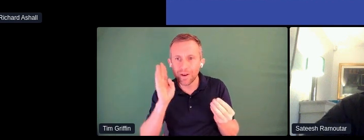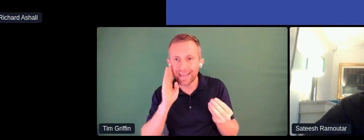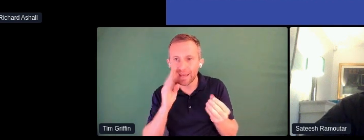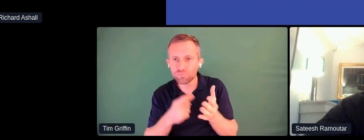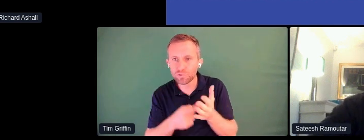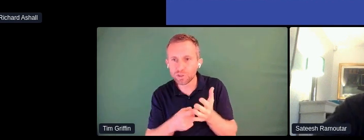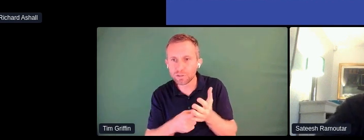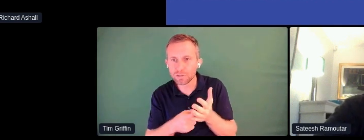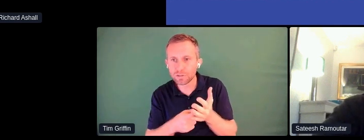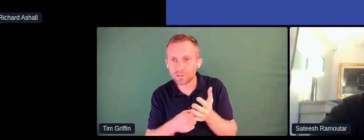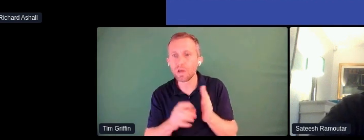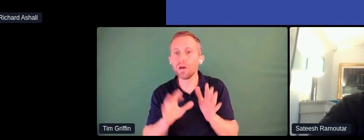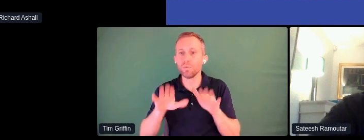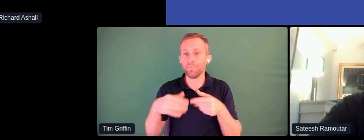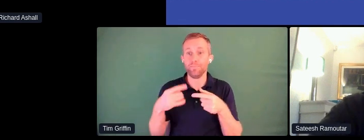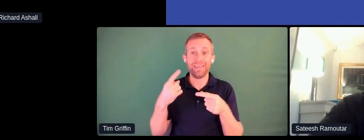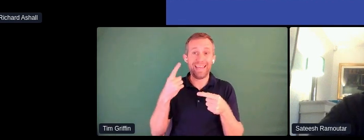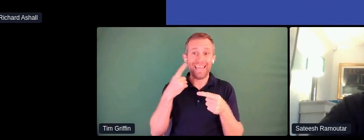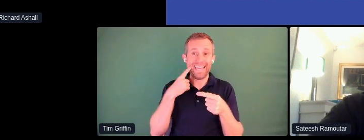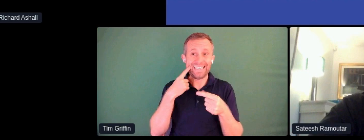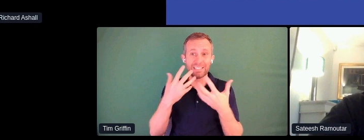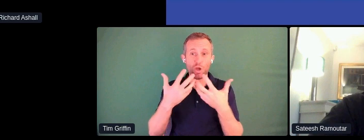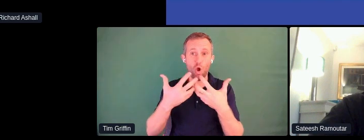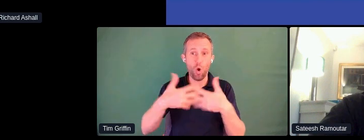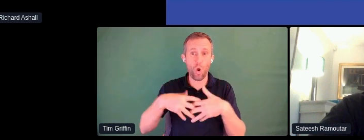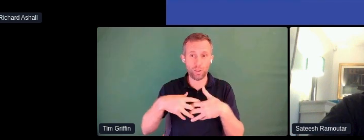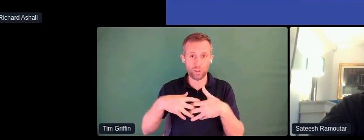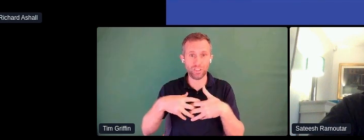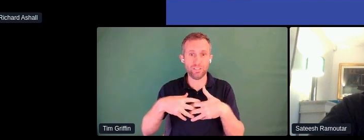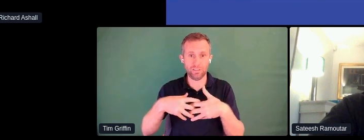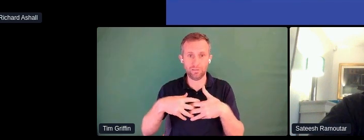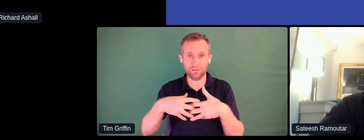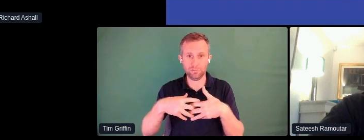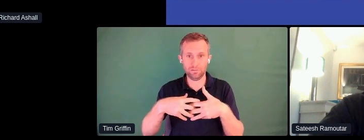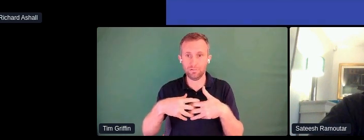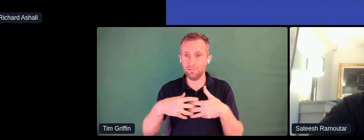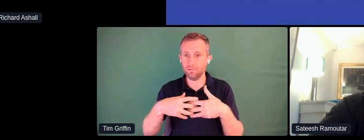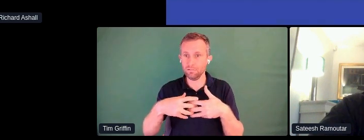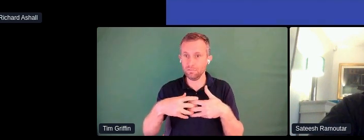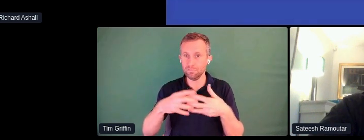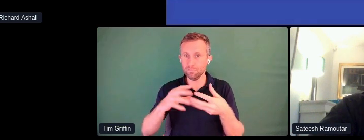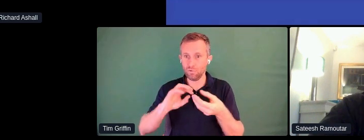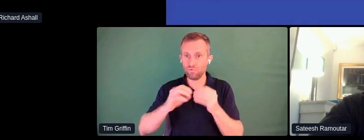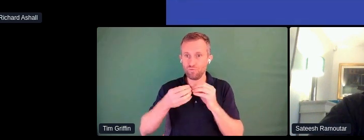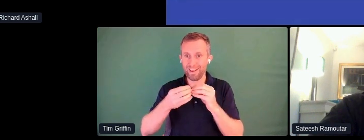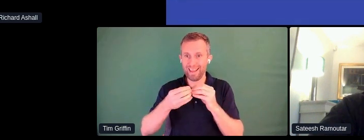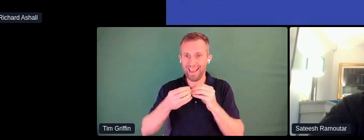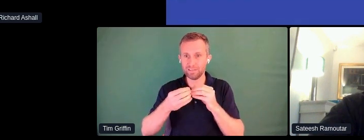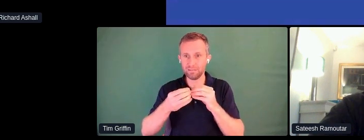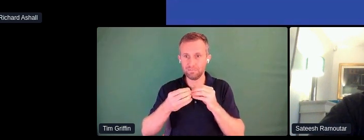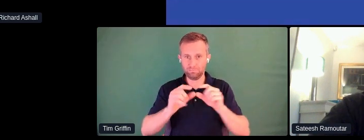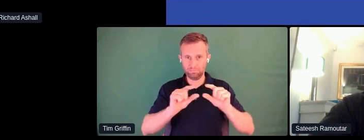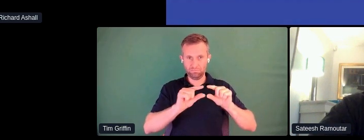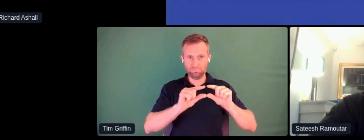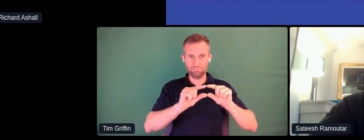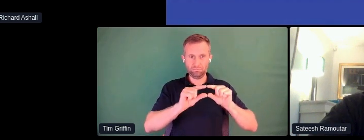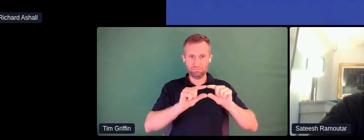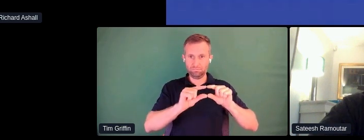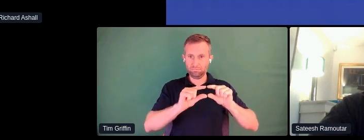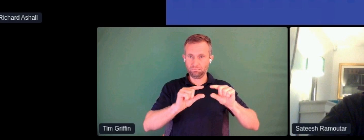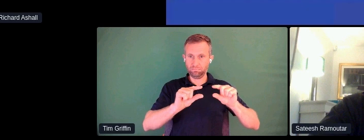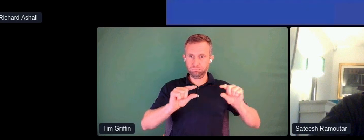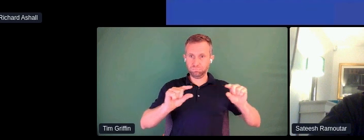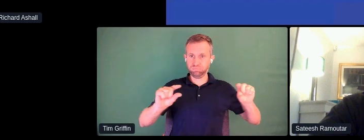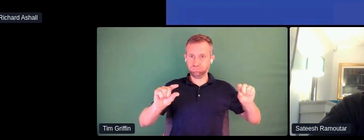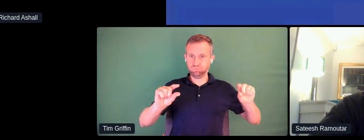So with Easology, we actually lock down the apps, and we have a dedicated app that we use called Arrange Apps to actually move